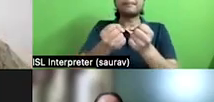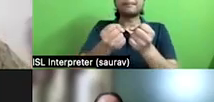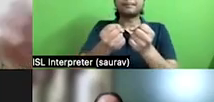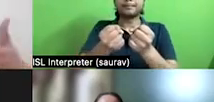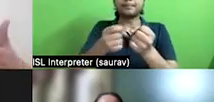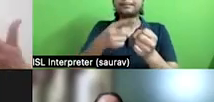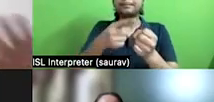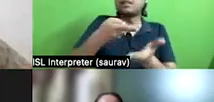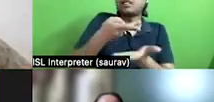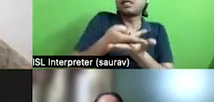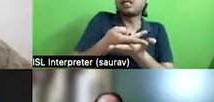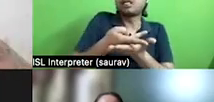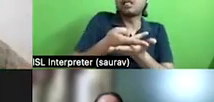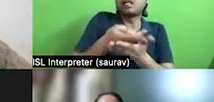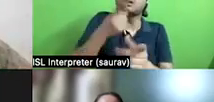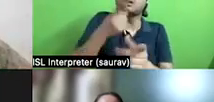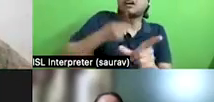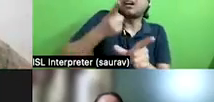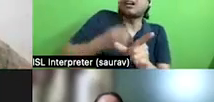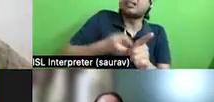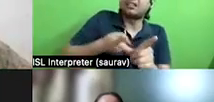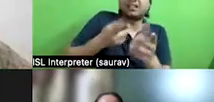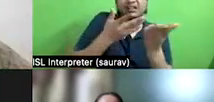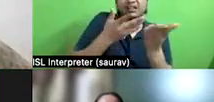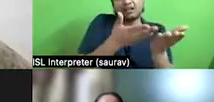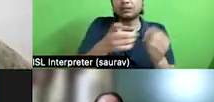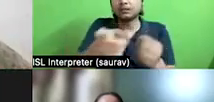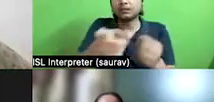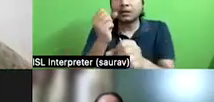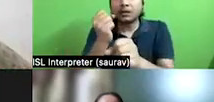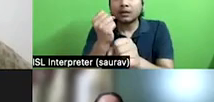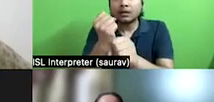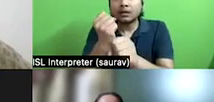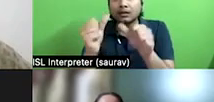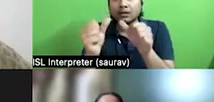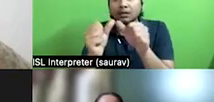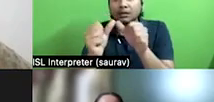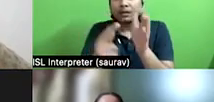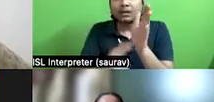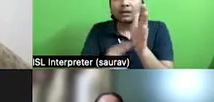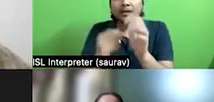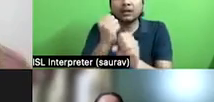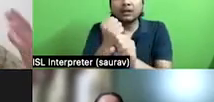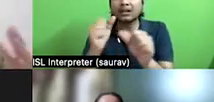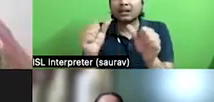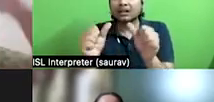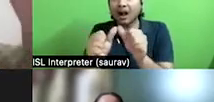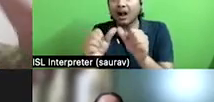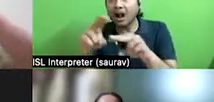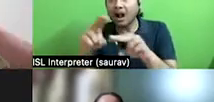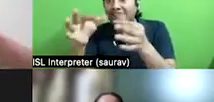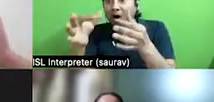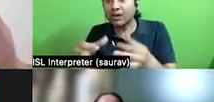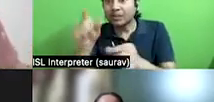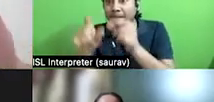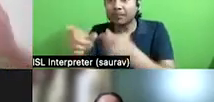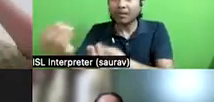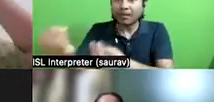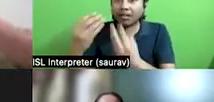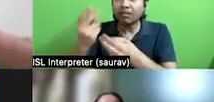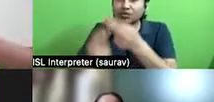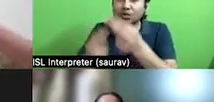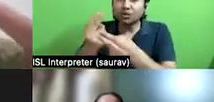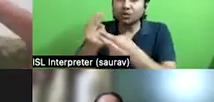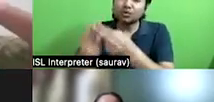how you'll have given such lovely examples for people like me to understand this. So why is this happening? There seems to be a barrier, and I've shown